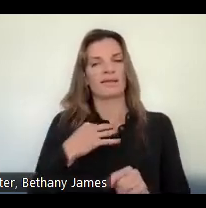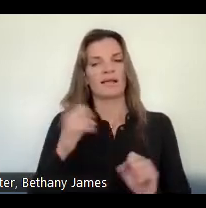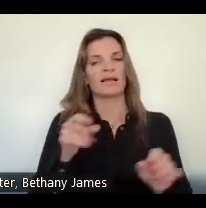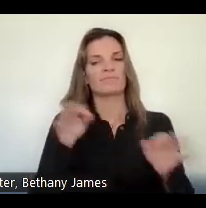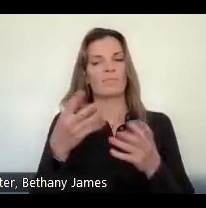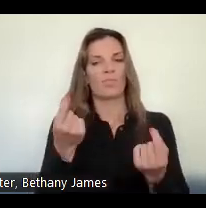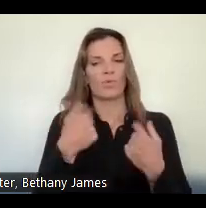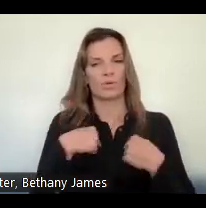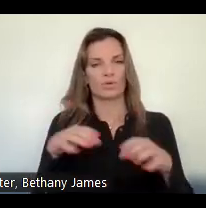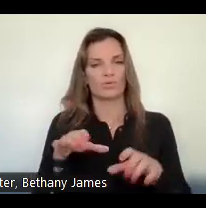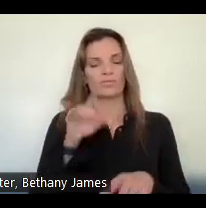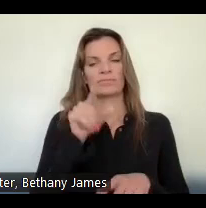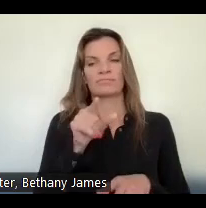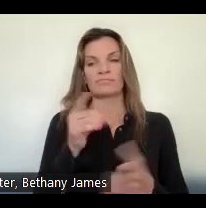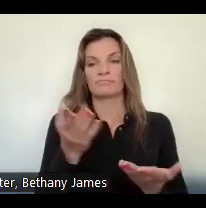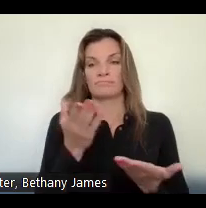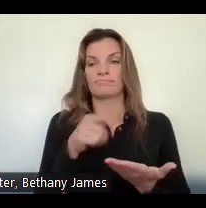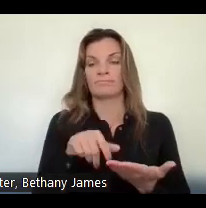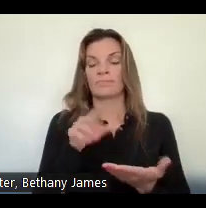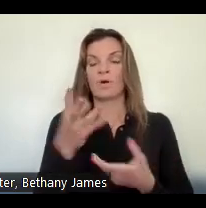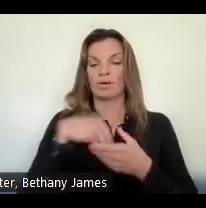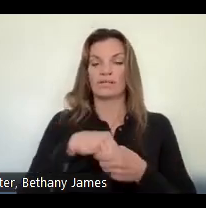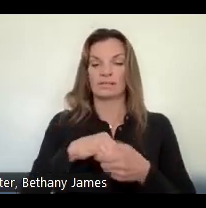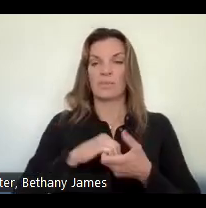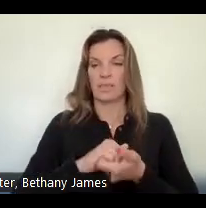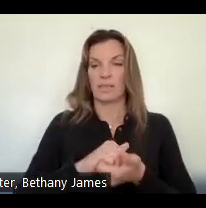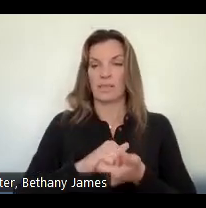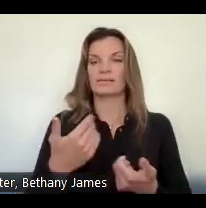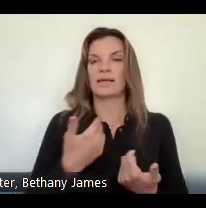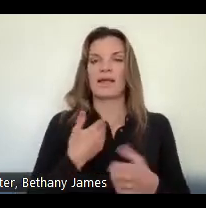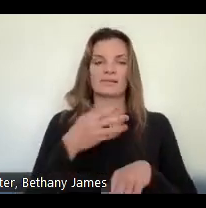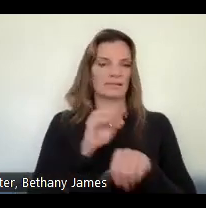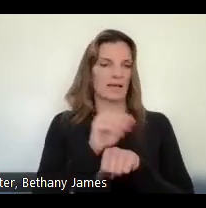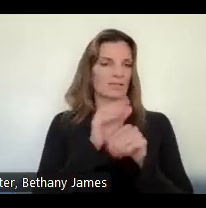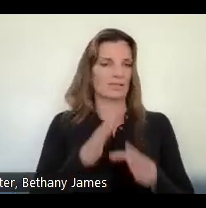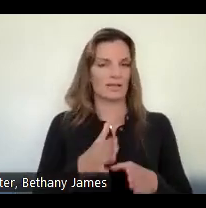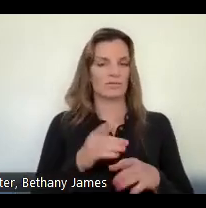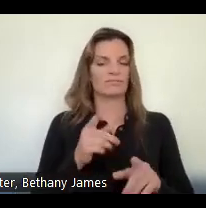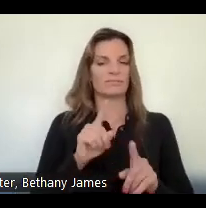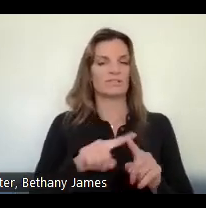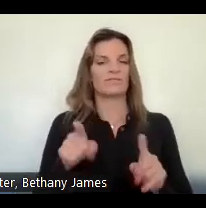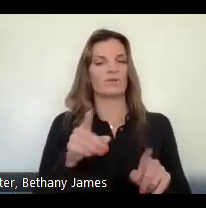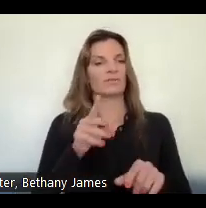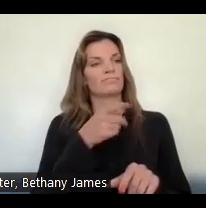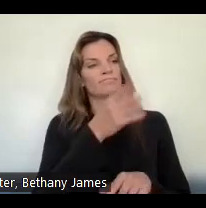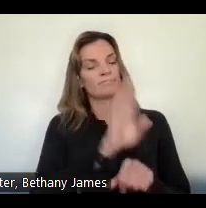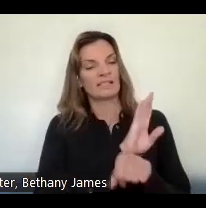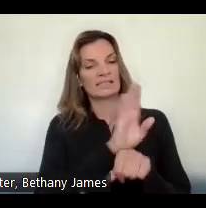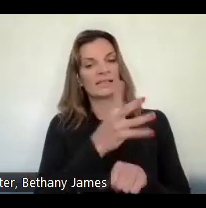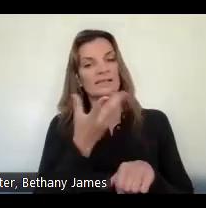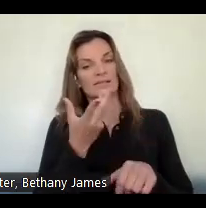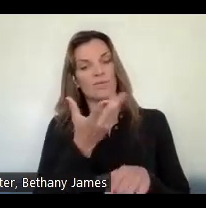is the Autism Alliance of Michigan offers consultations with different employers to discuss